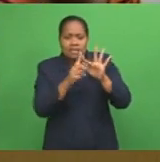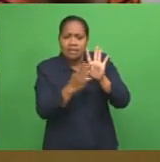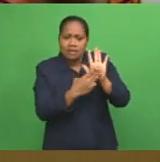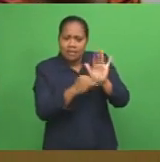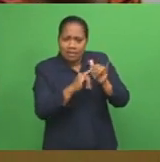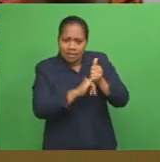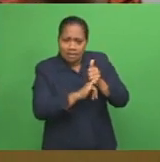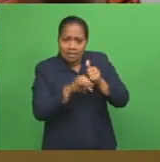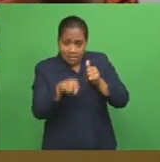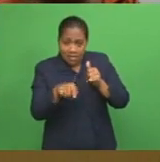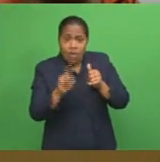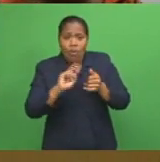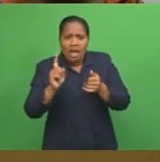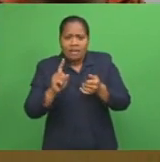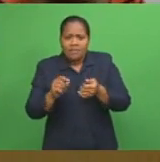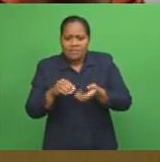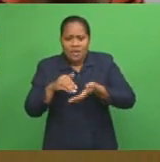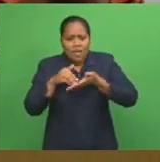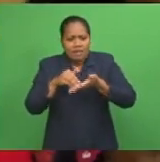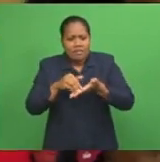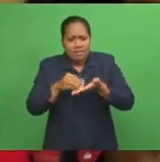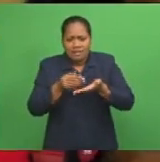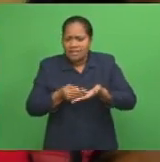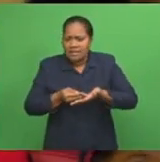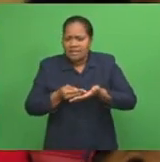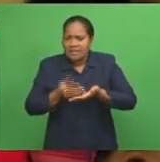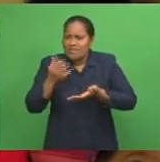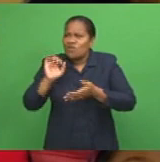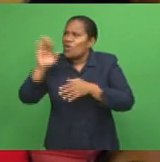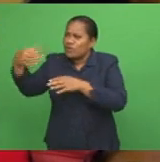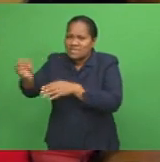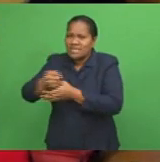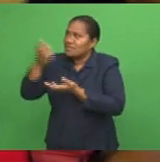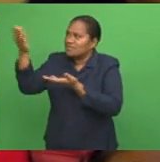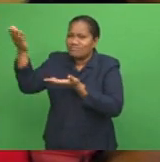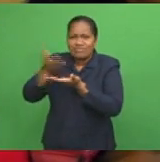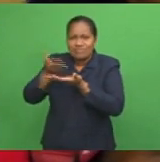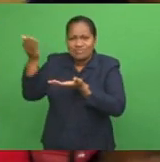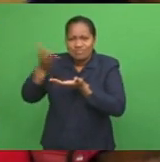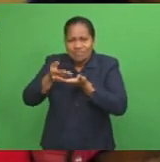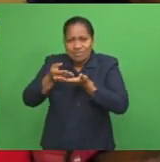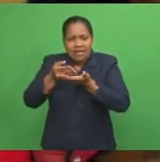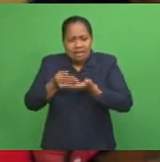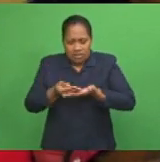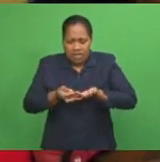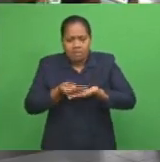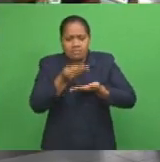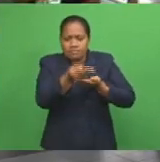efficiently delivering the parcels and envelopes and other things